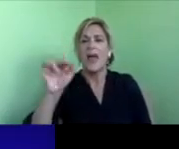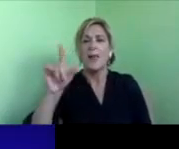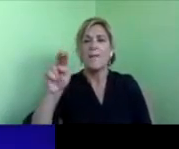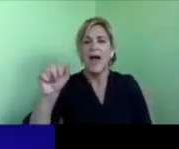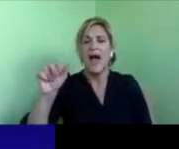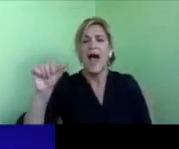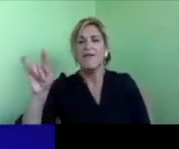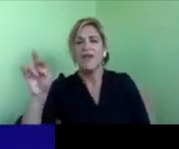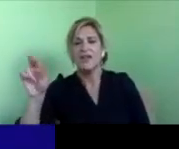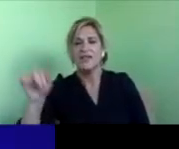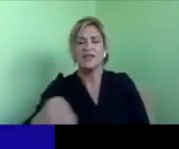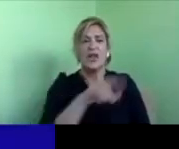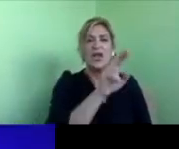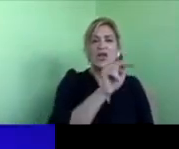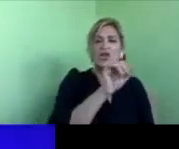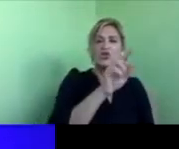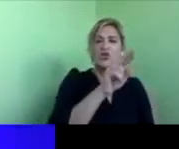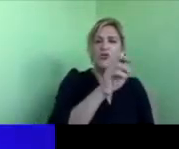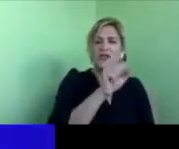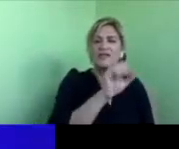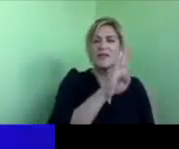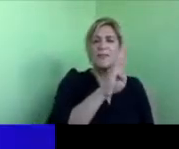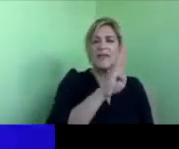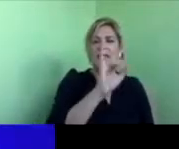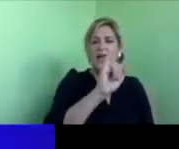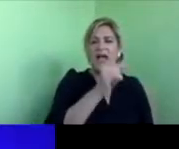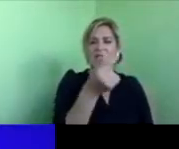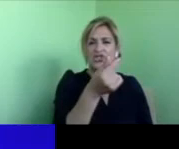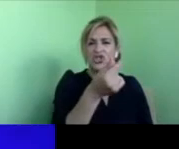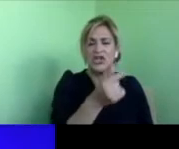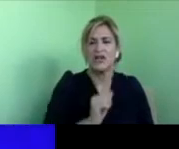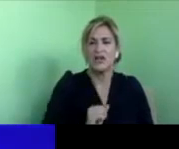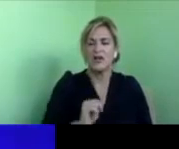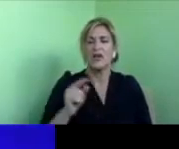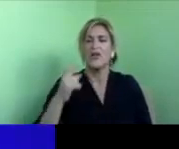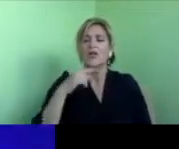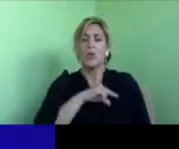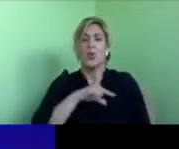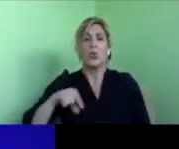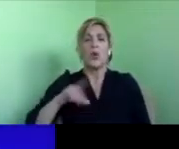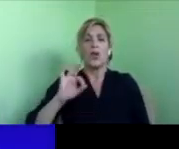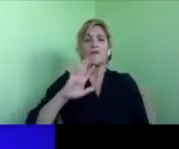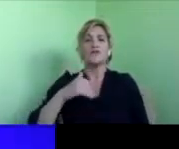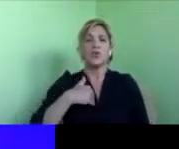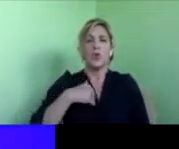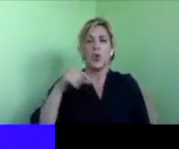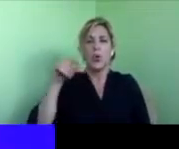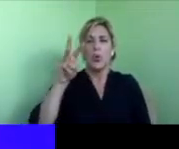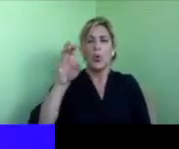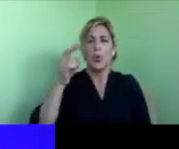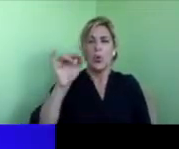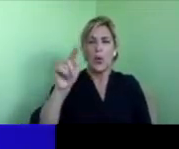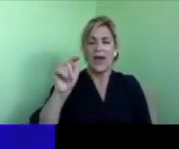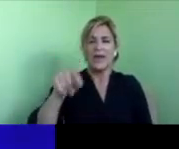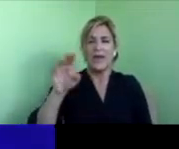Notorious RBG, B-I-G, The Queen of Soul, Late Monet, and All the Davids.